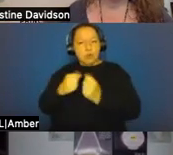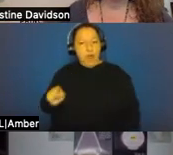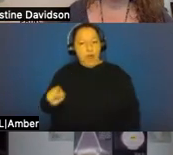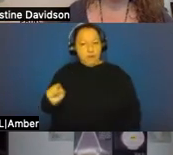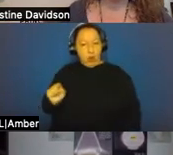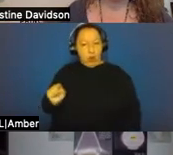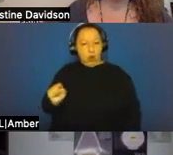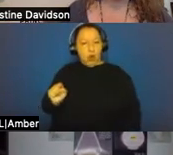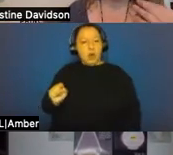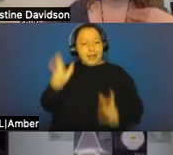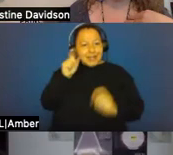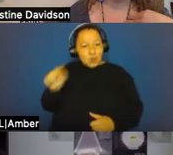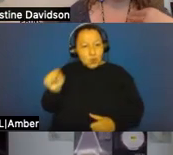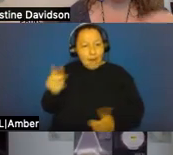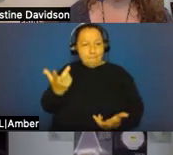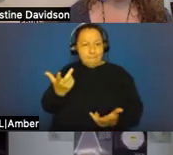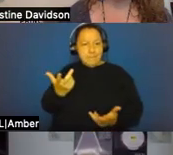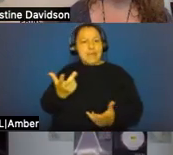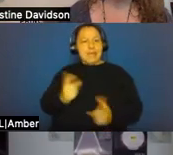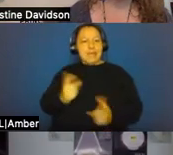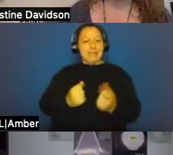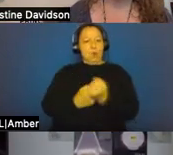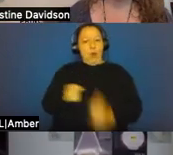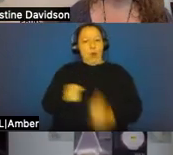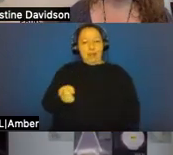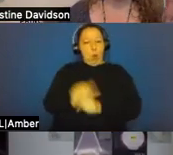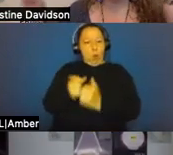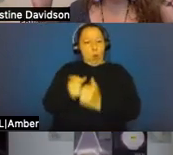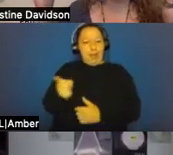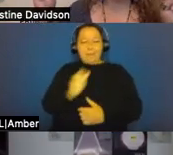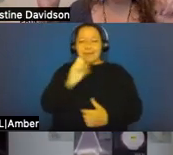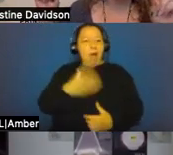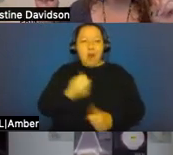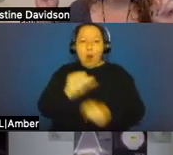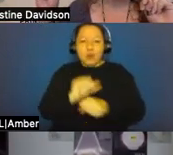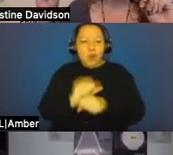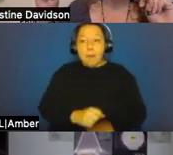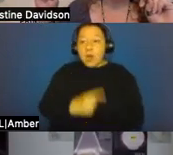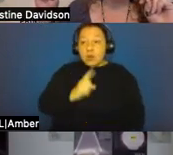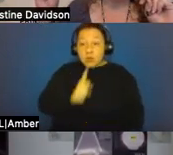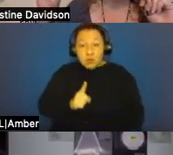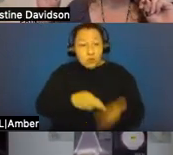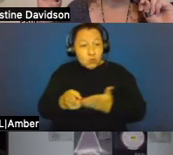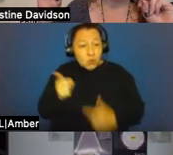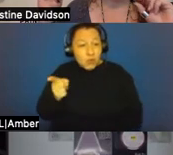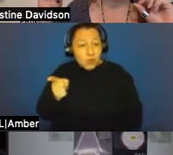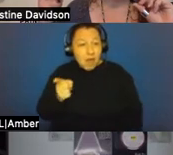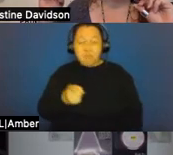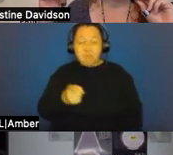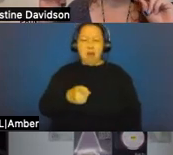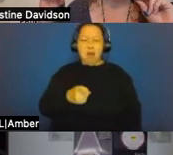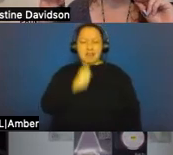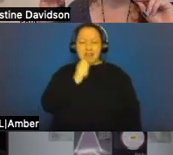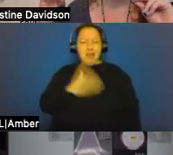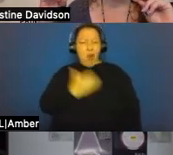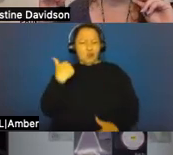believing everything that they say. It's not our job to police whether they're telling the truth or not, right? It's really